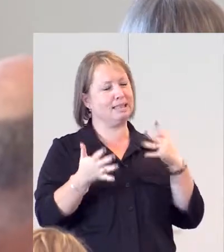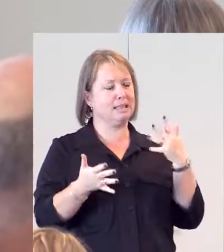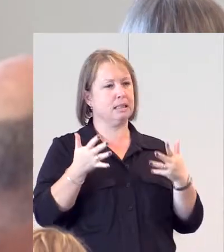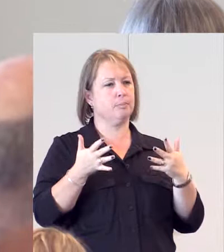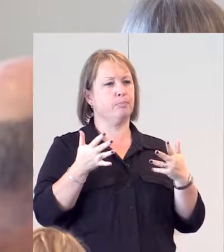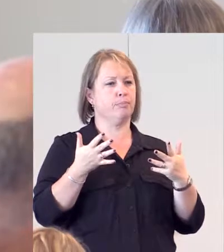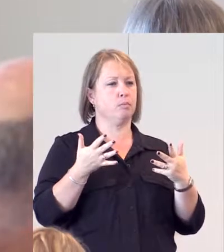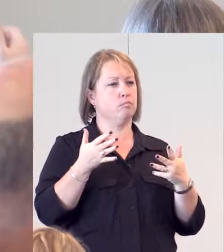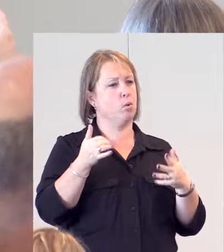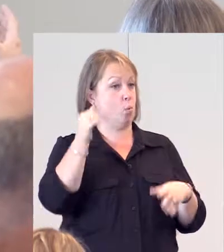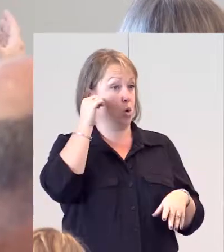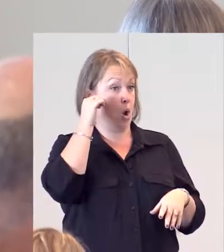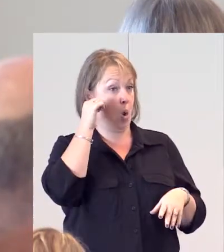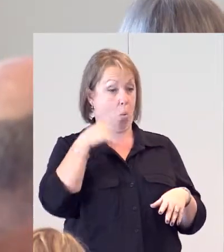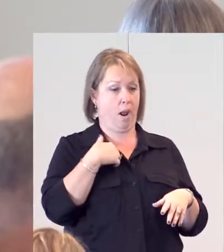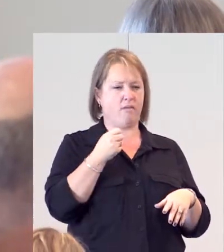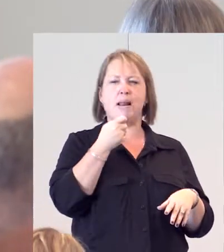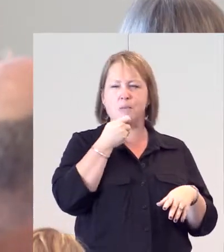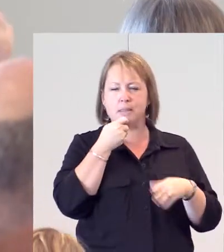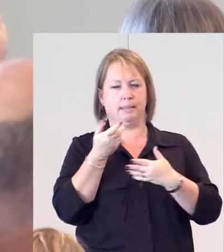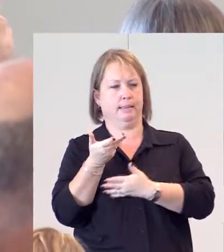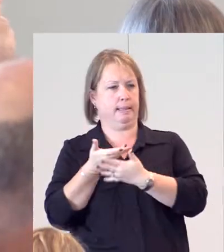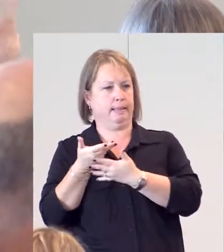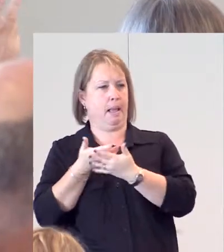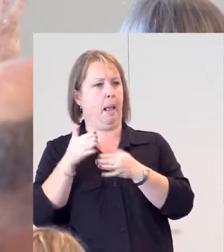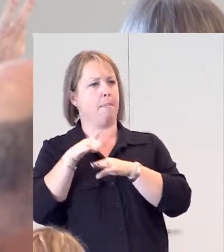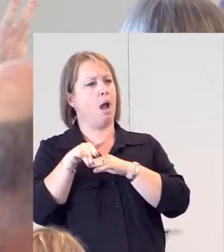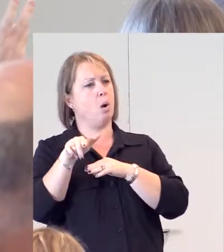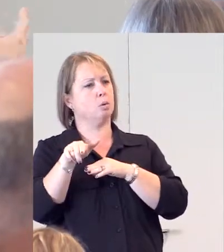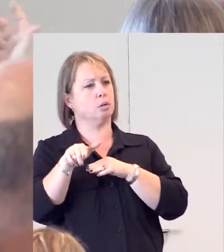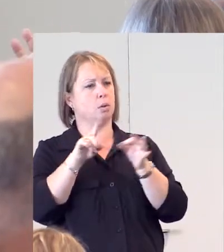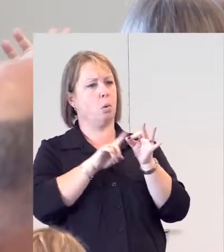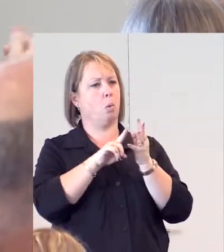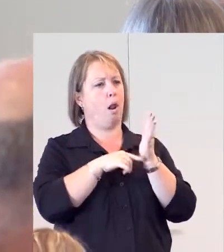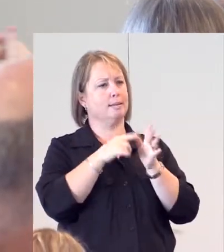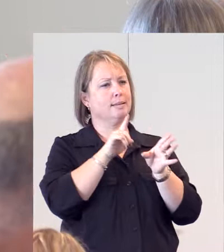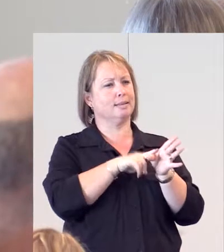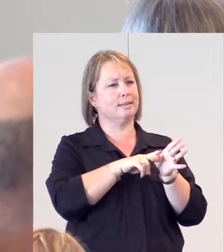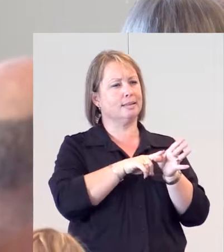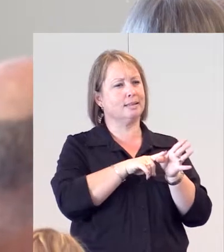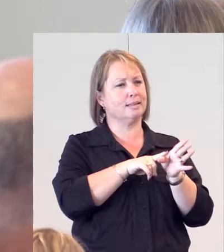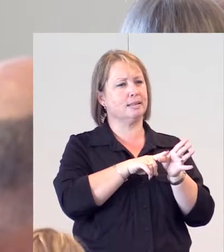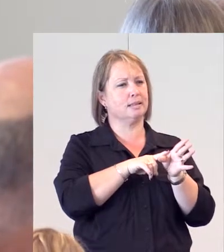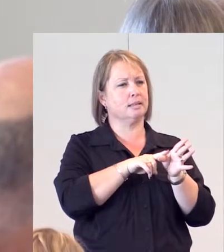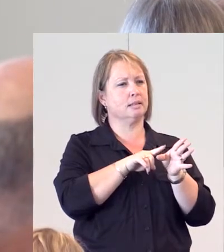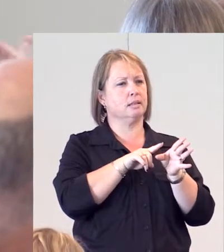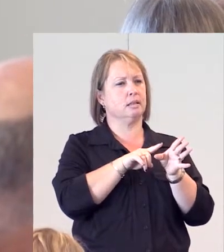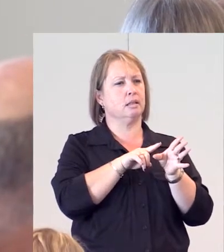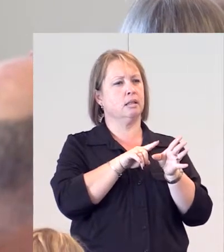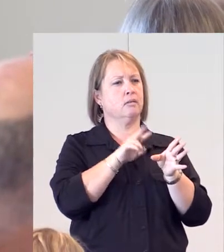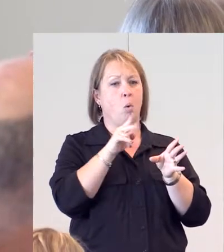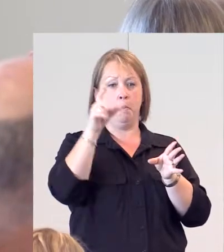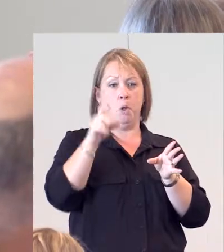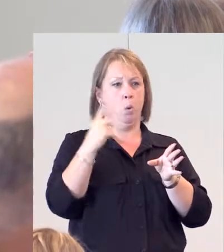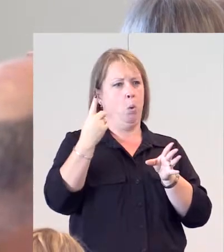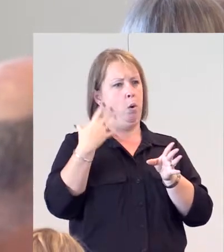there's obviously a lot of, we've had a little bit of a discussion here about stuff that was around the quality, you know, NDIS being quality for the person coming to a